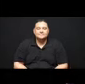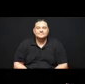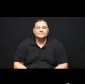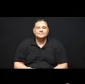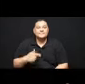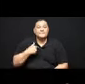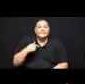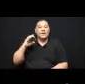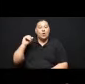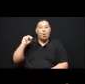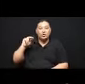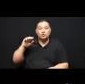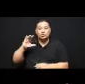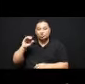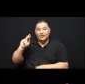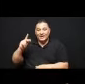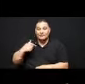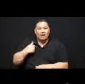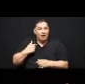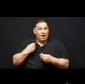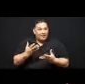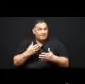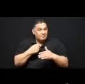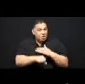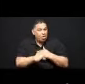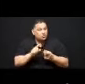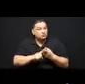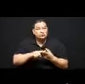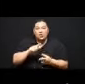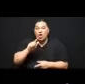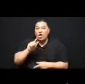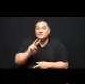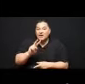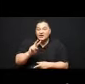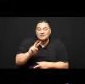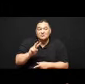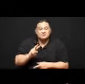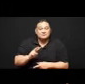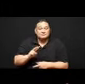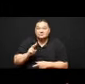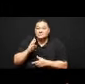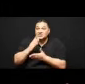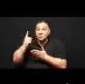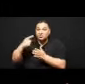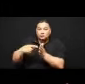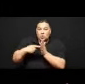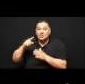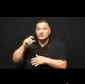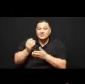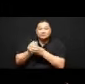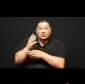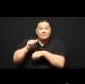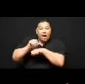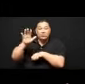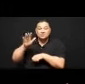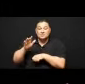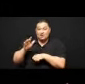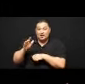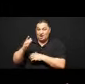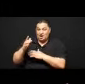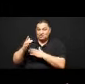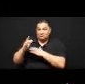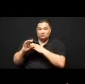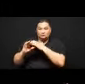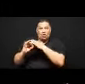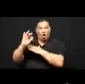I am Horn Creek. I've given birth to Las Vegas. Had someone shown me the spring mountains at dawn, I might have